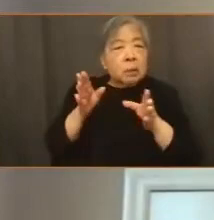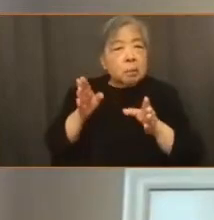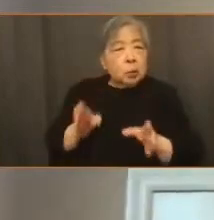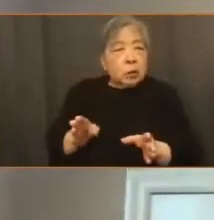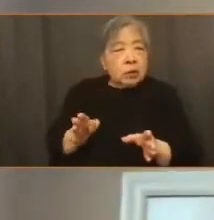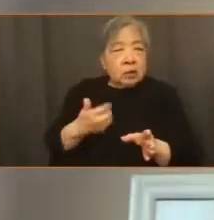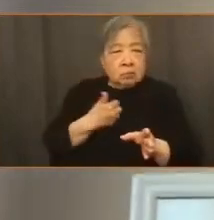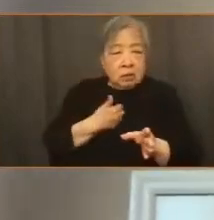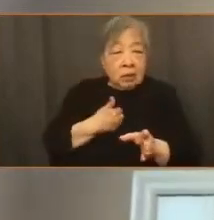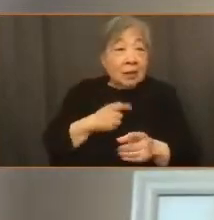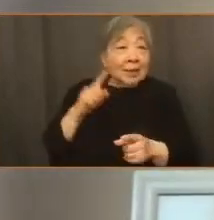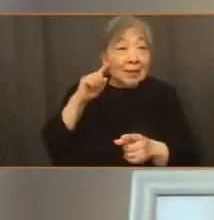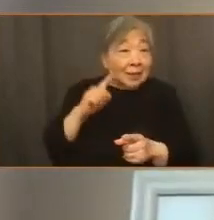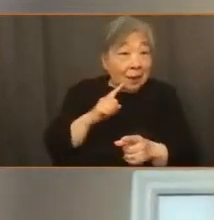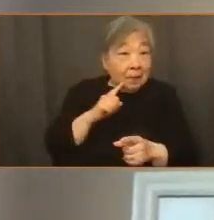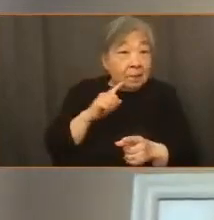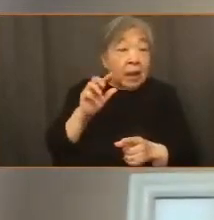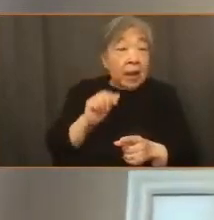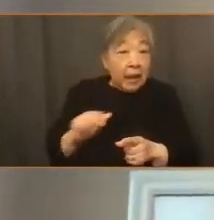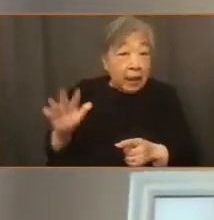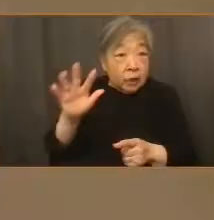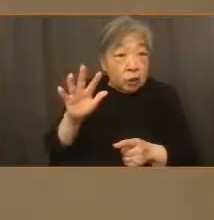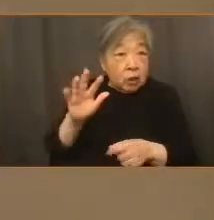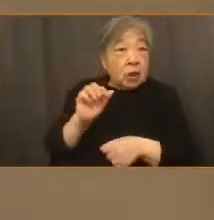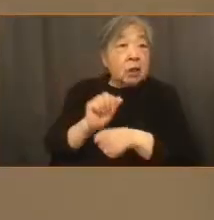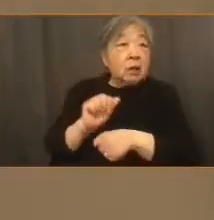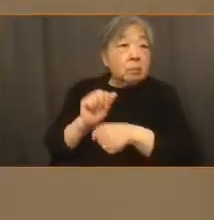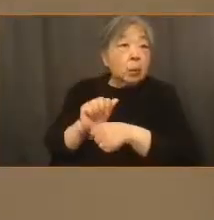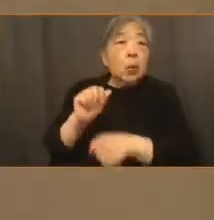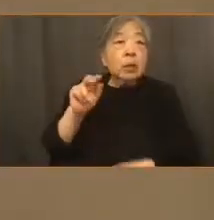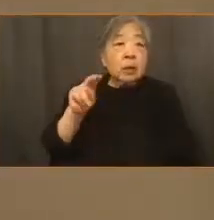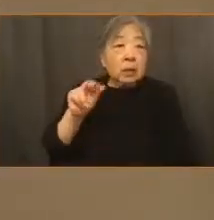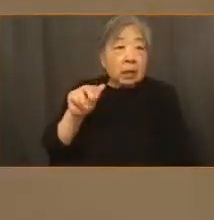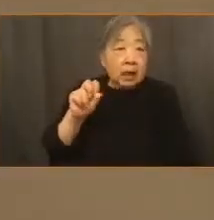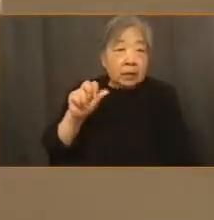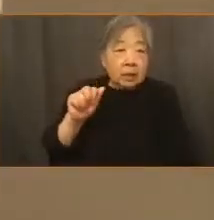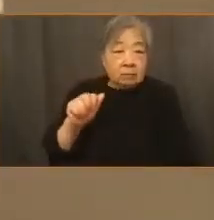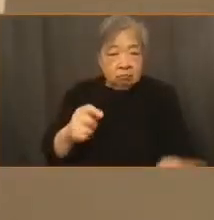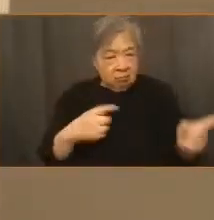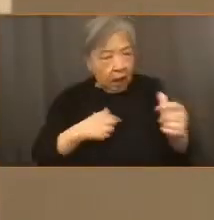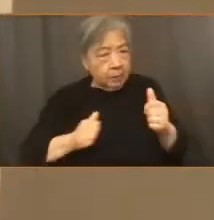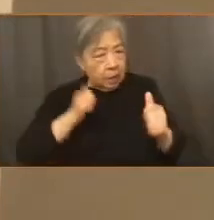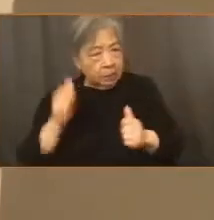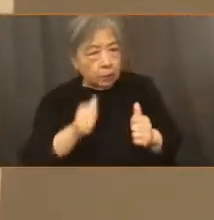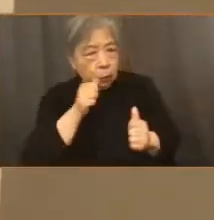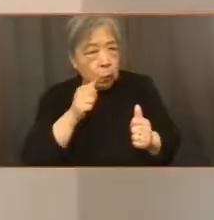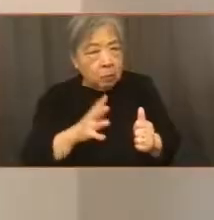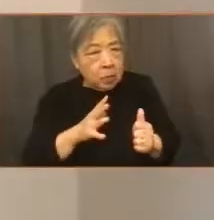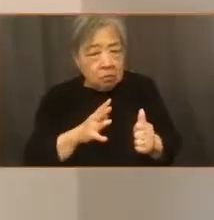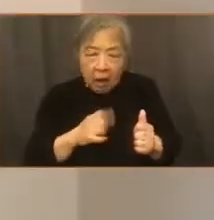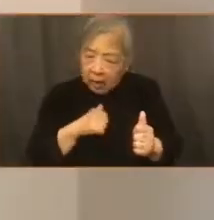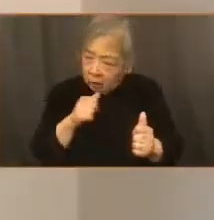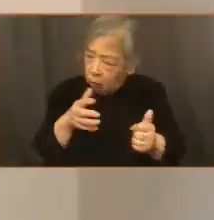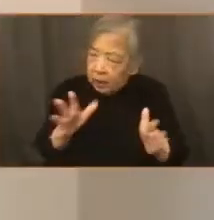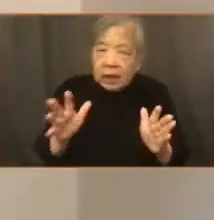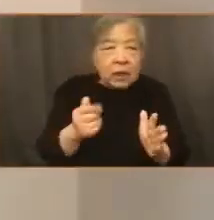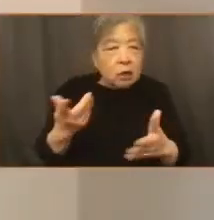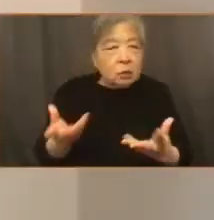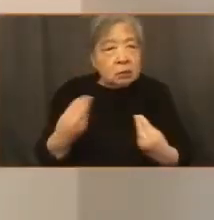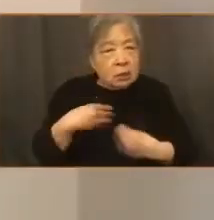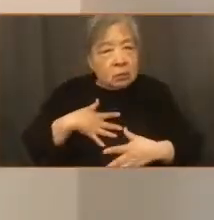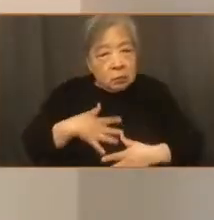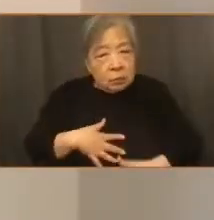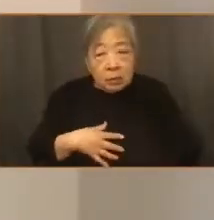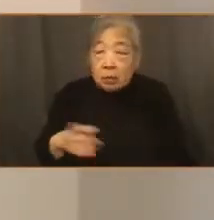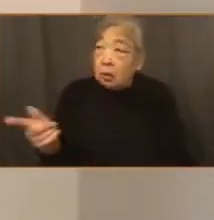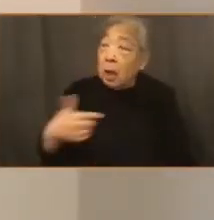deaf Asian employed at NASA. I'm an ambitious woman and I do not let anyone discourage me. I'm so grateful for the